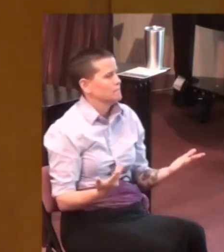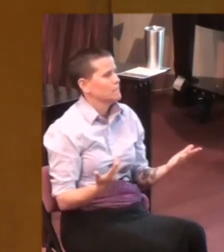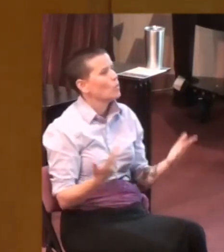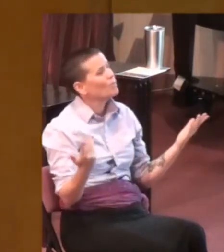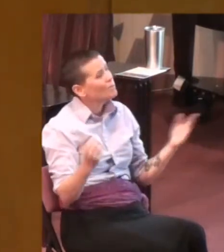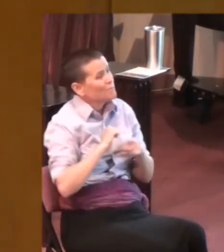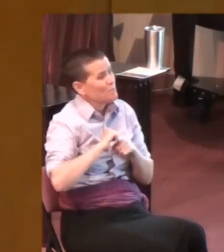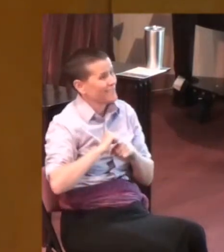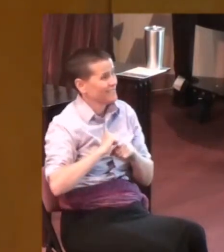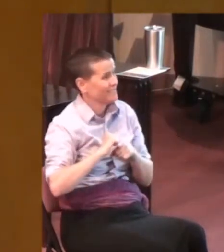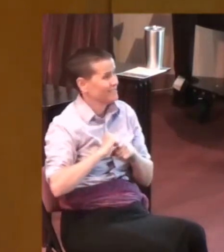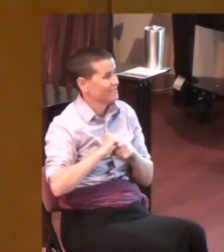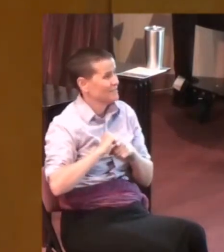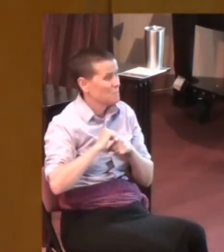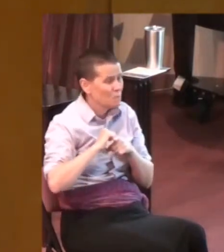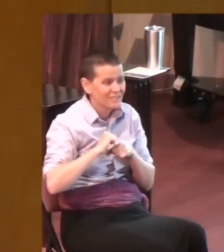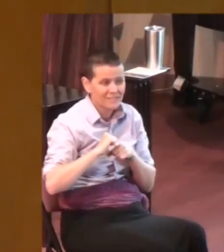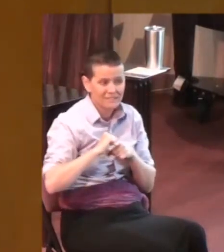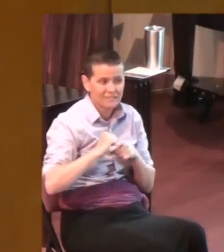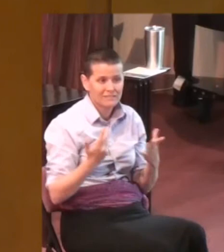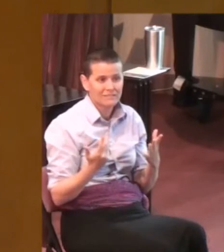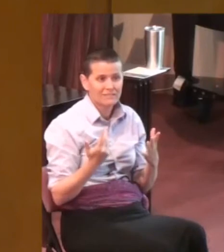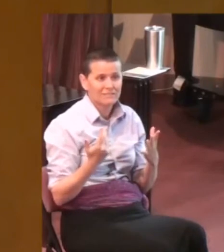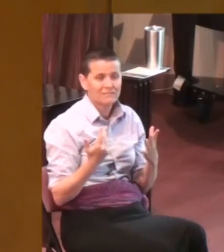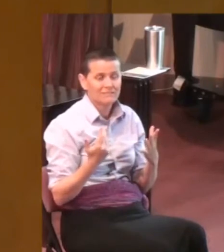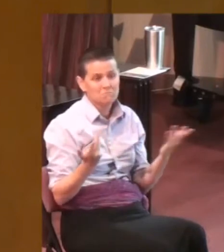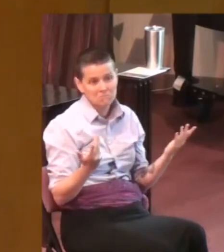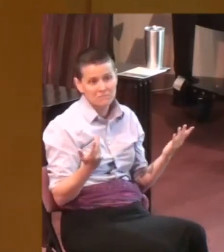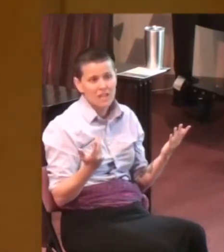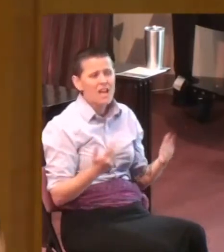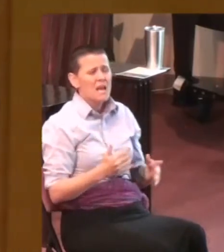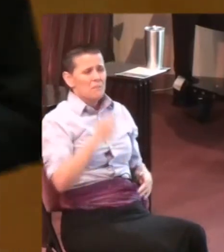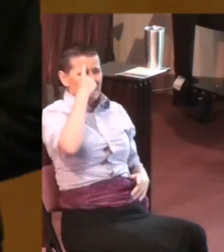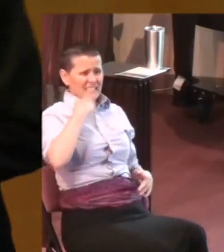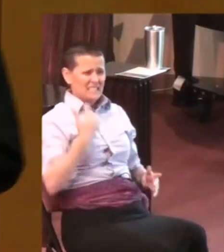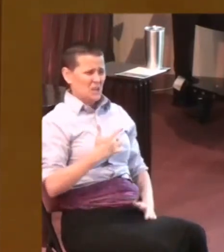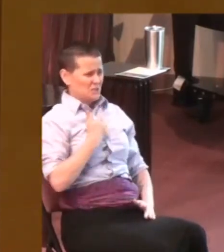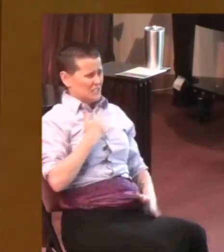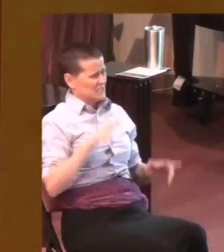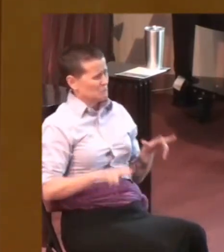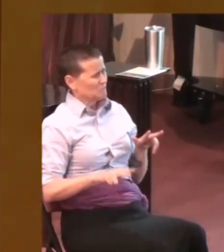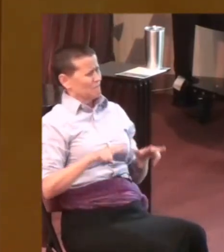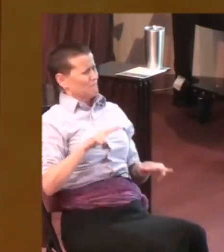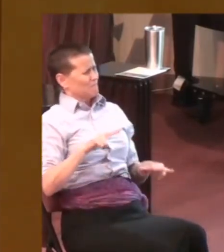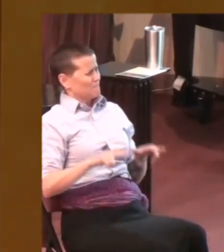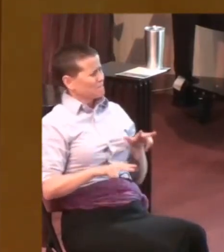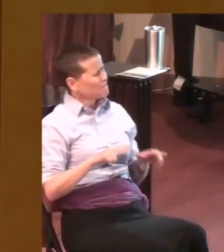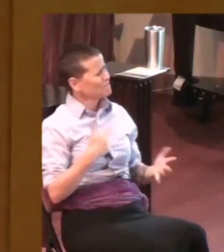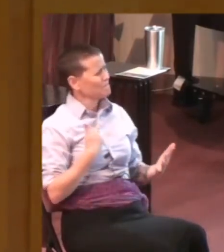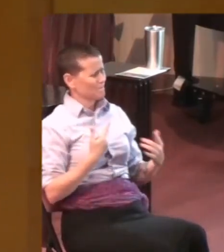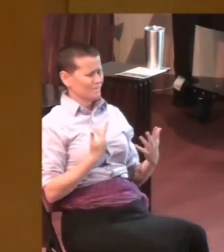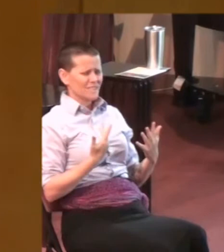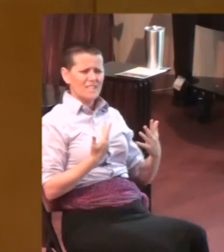centered. It's practice. There's a dissonance. The more that we spend time in the depths, there's